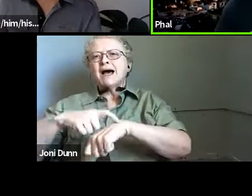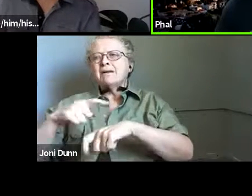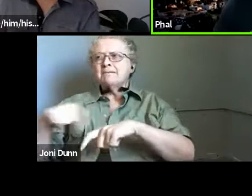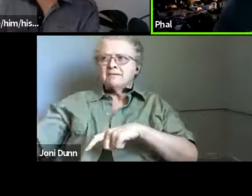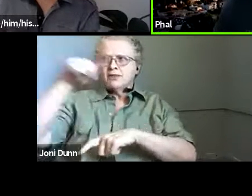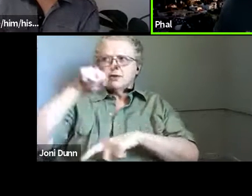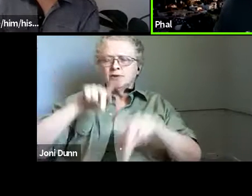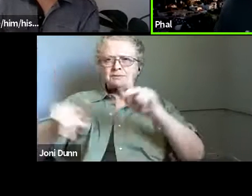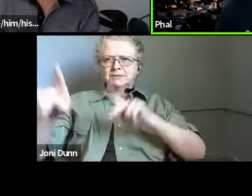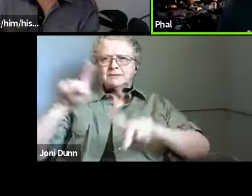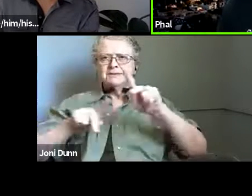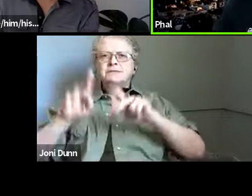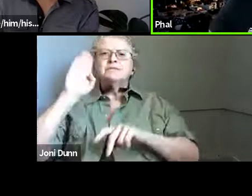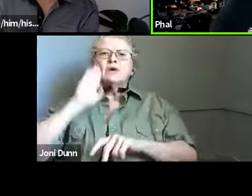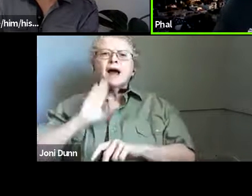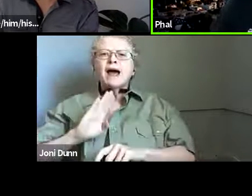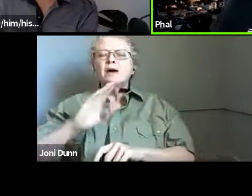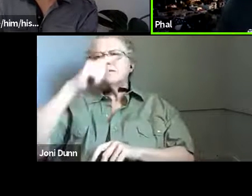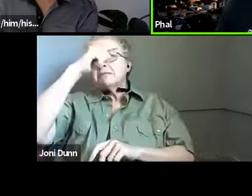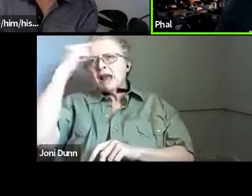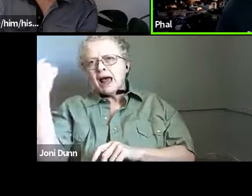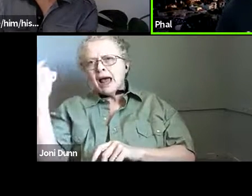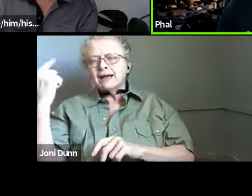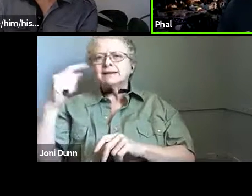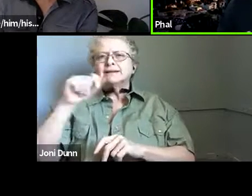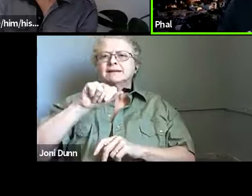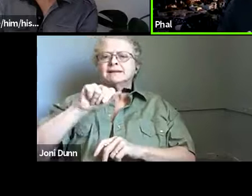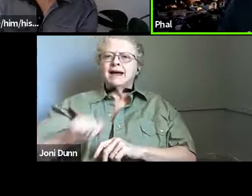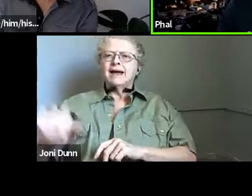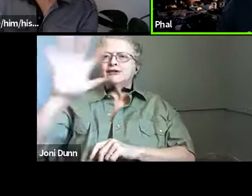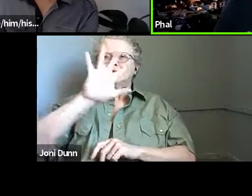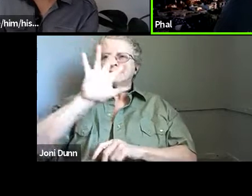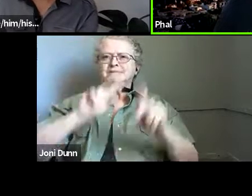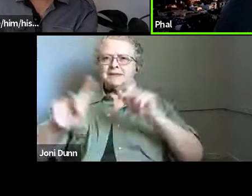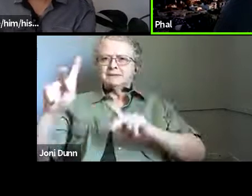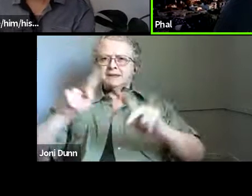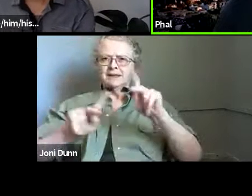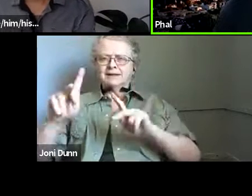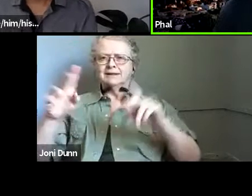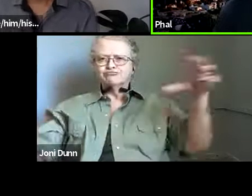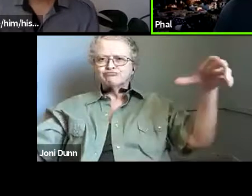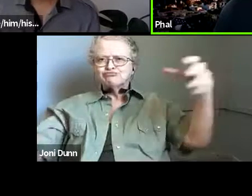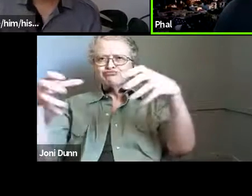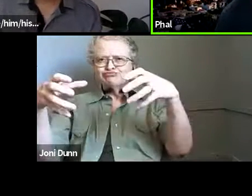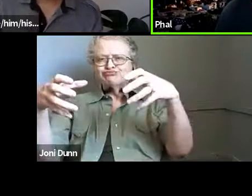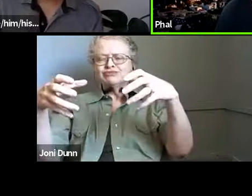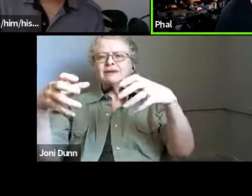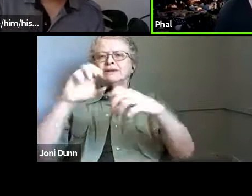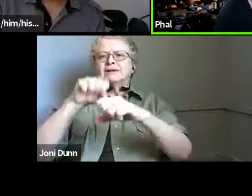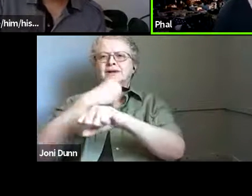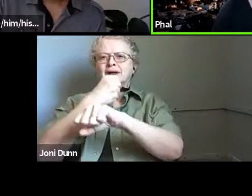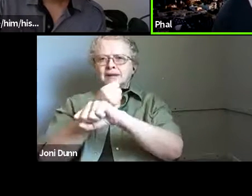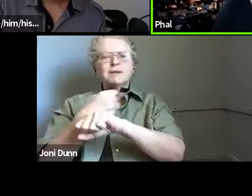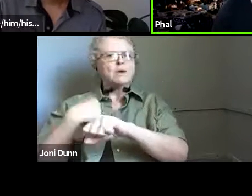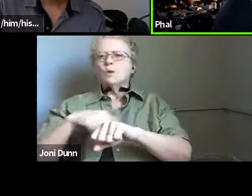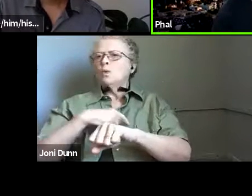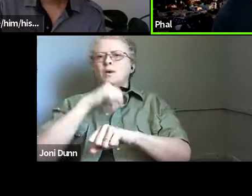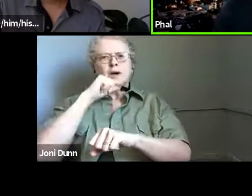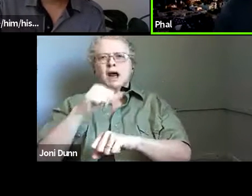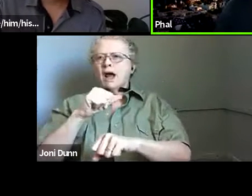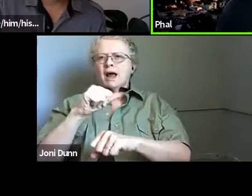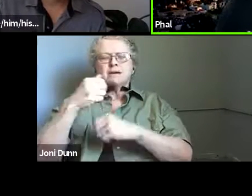and a handful of Asian folks, right? That are kind of in this space together. But solely for the fact that because we weren't born here. And with that, I ended up